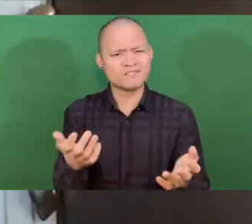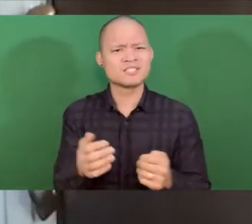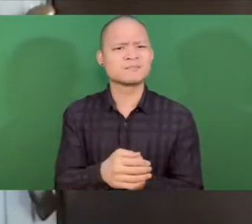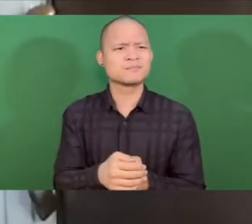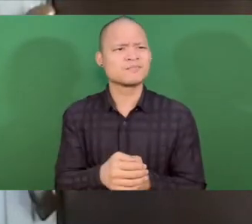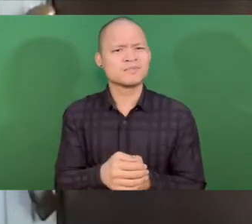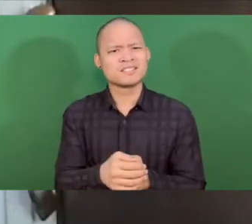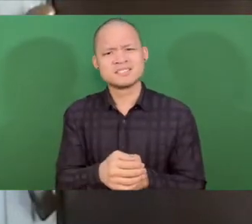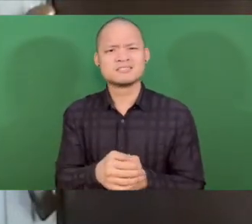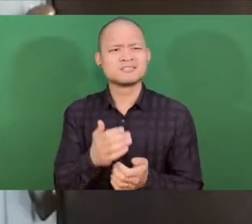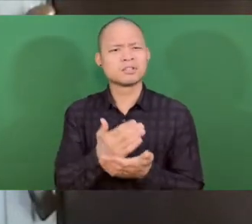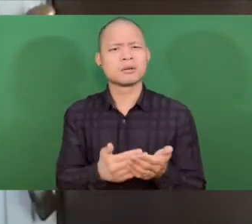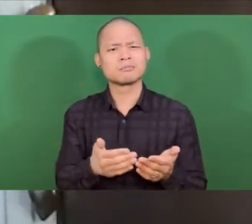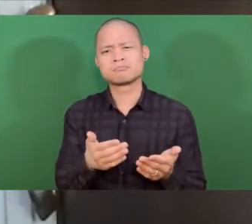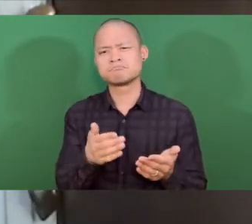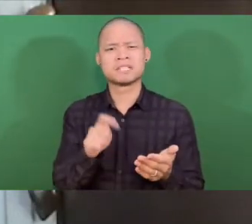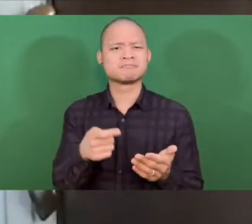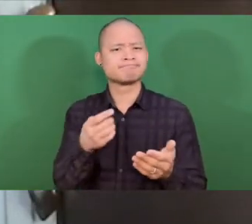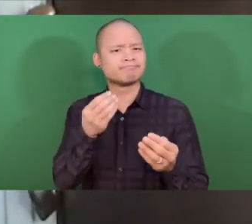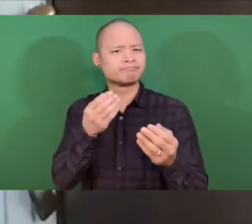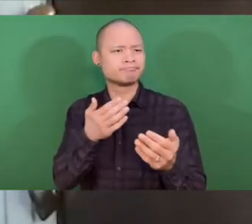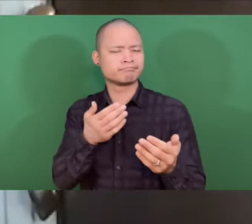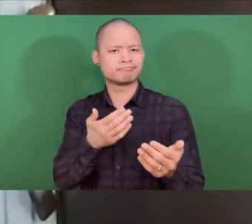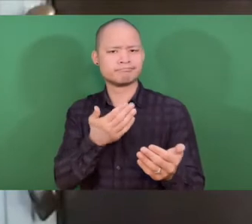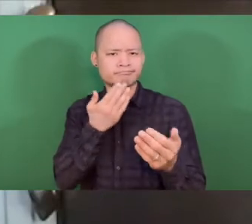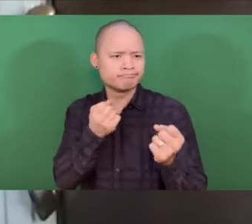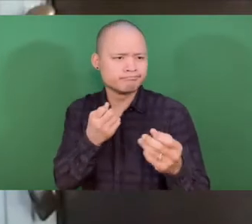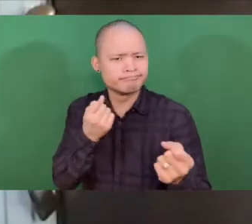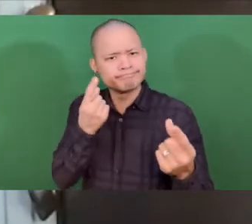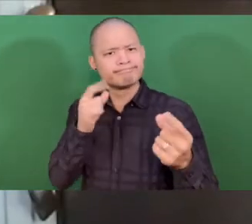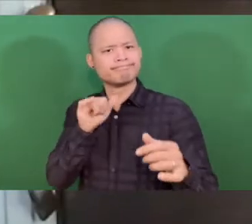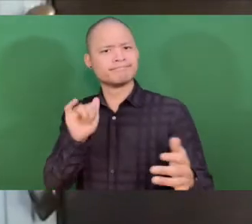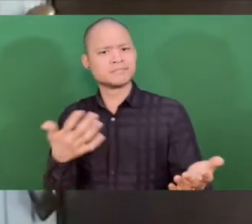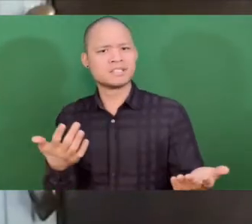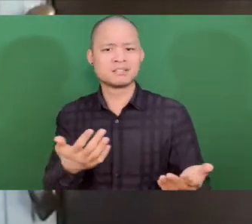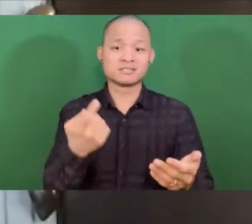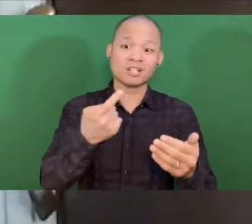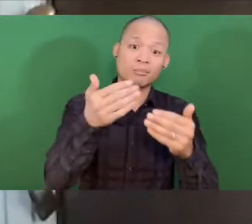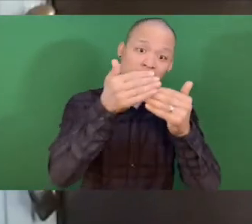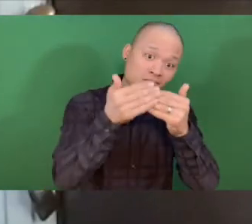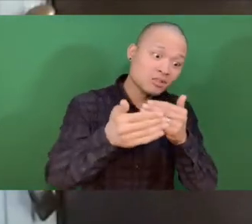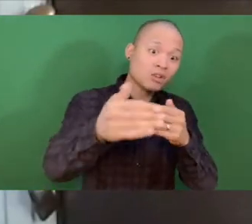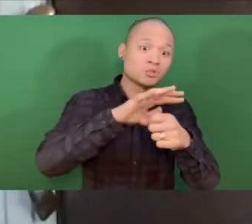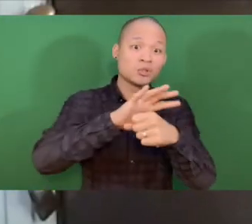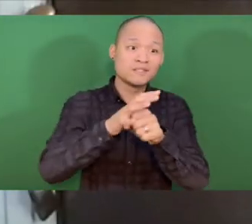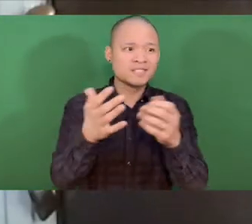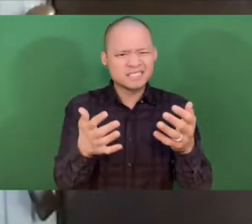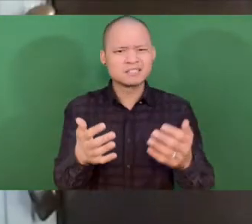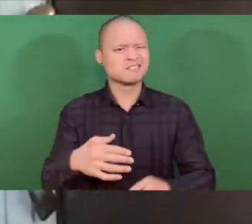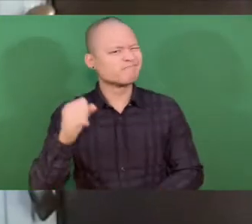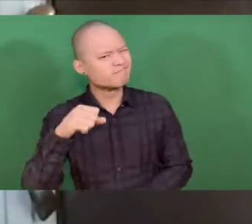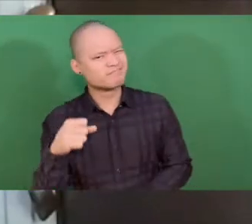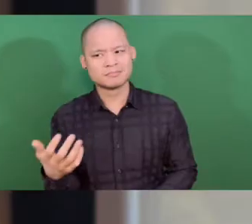really appreciate that it may be temporary and there is something beyond COVID. Yeah. We